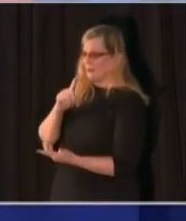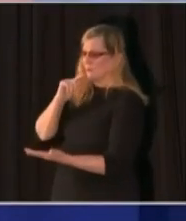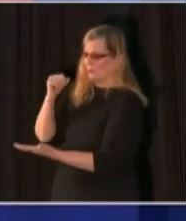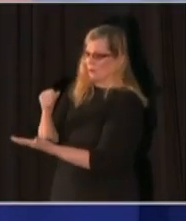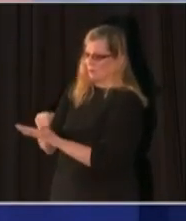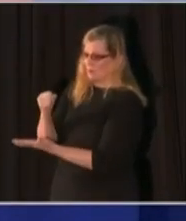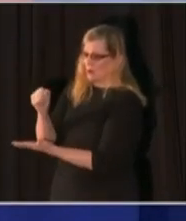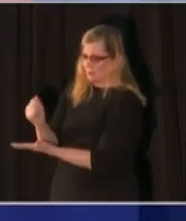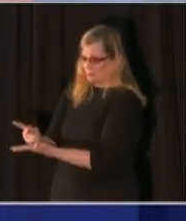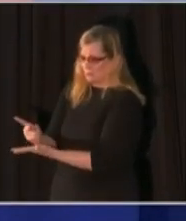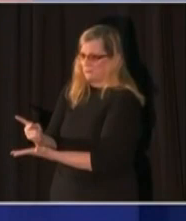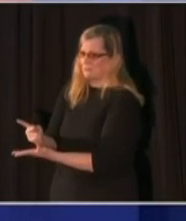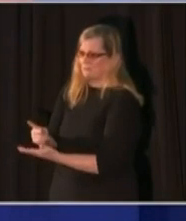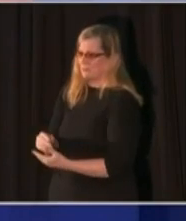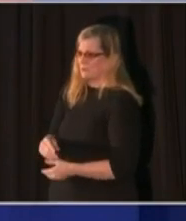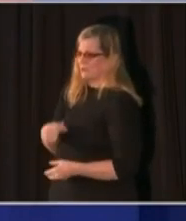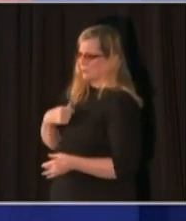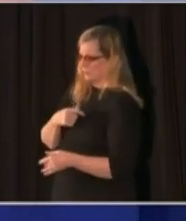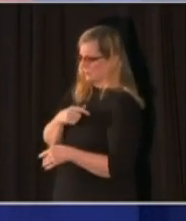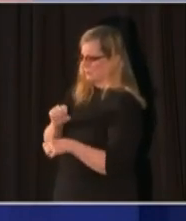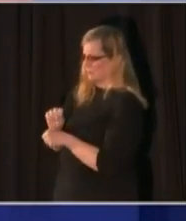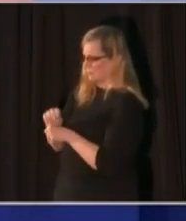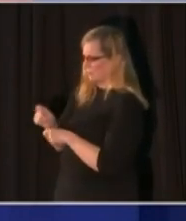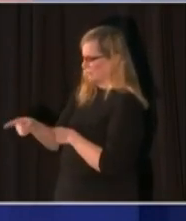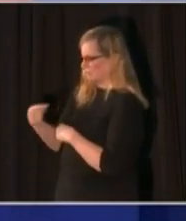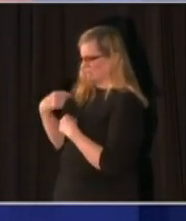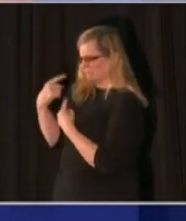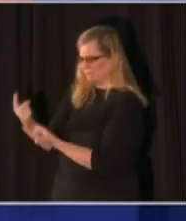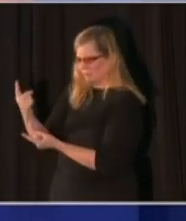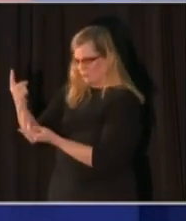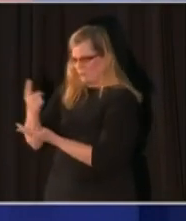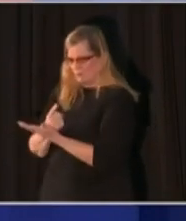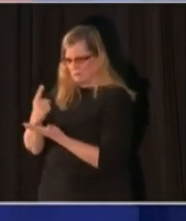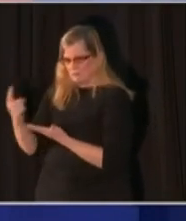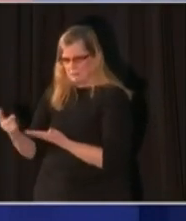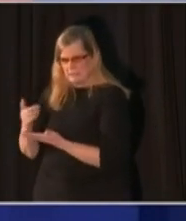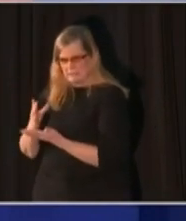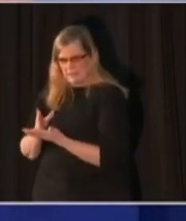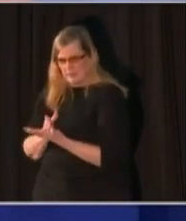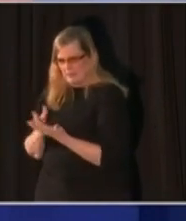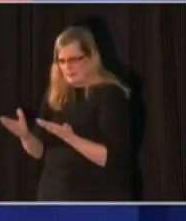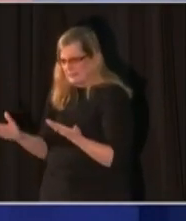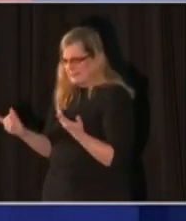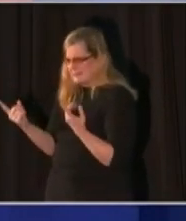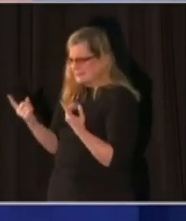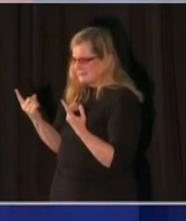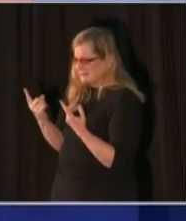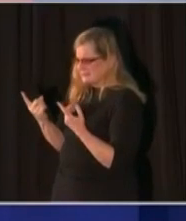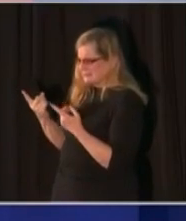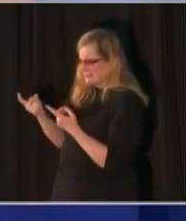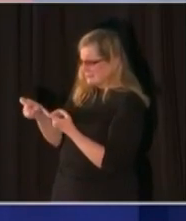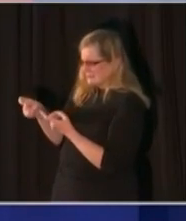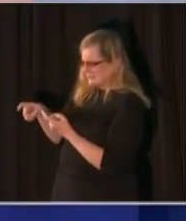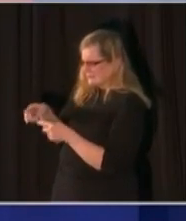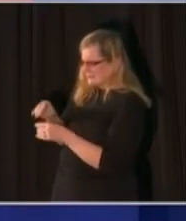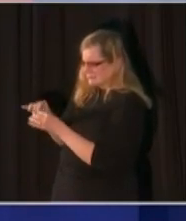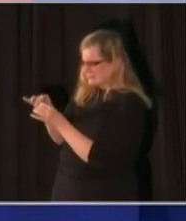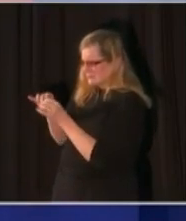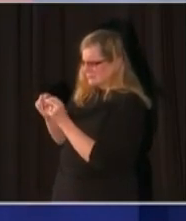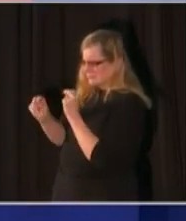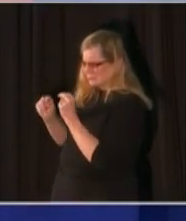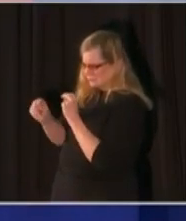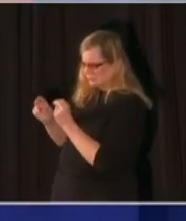We've been working with them all week. And so I think there's some things that remain, and then we'll be able to make a determination. Yes.